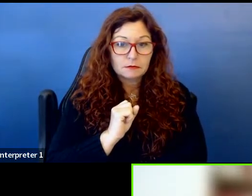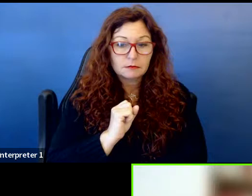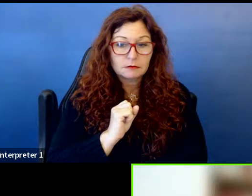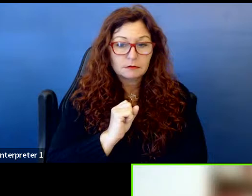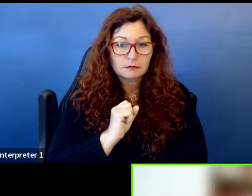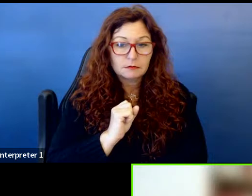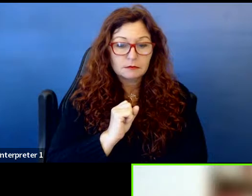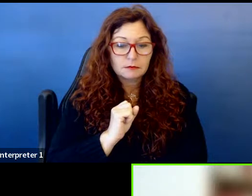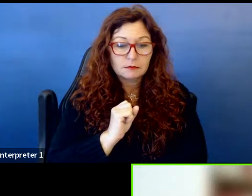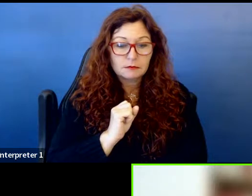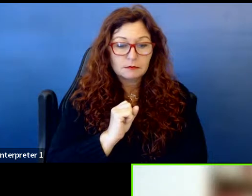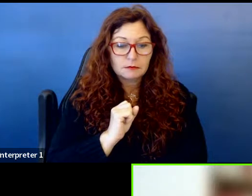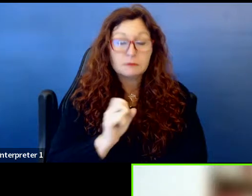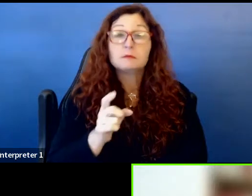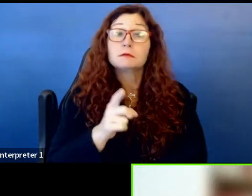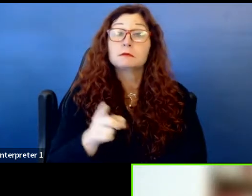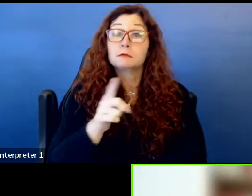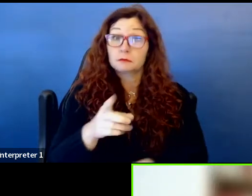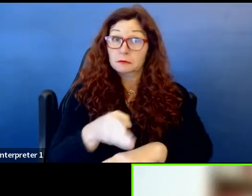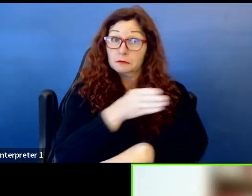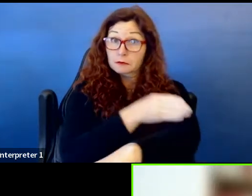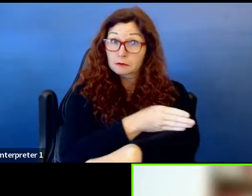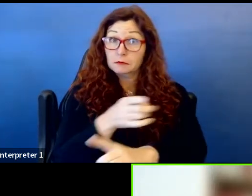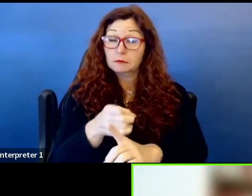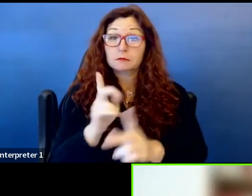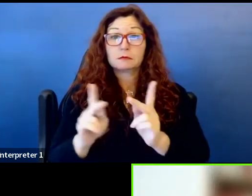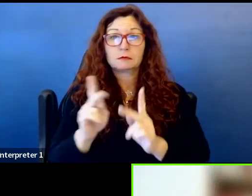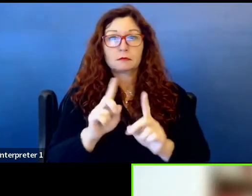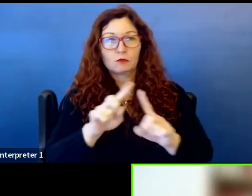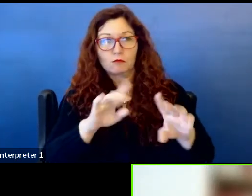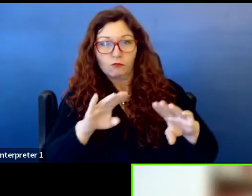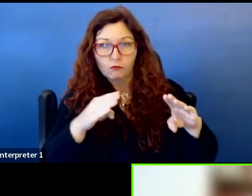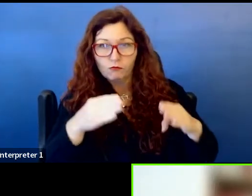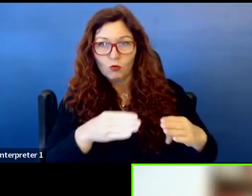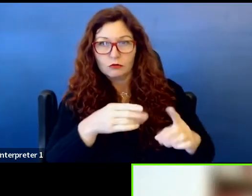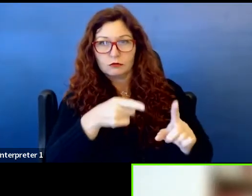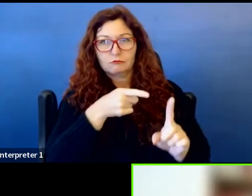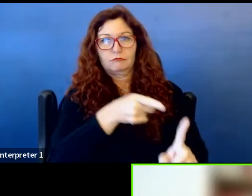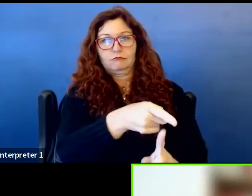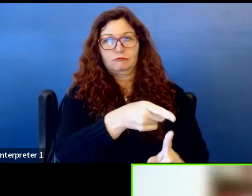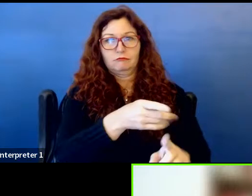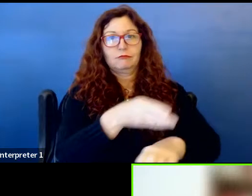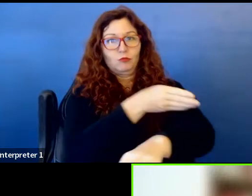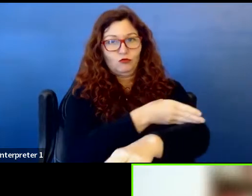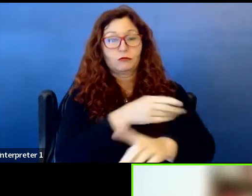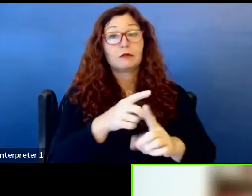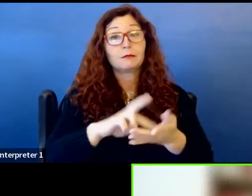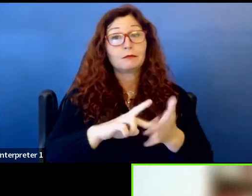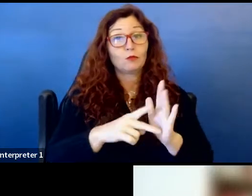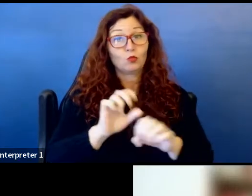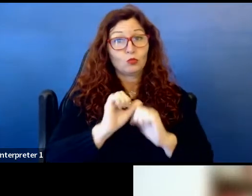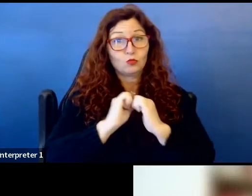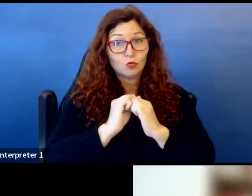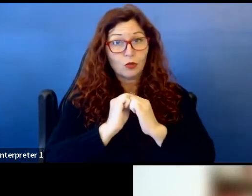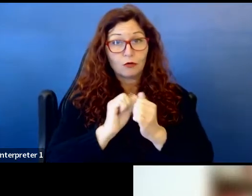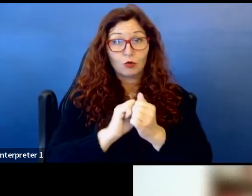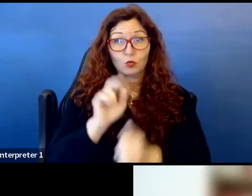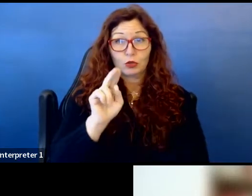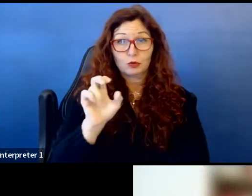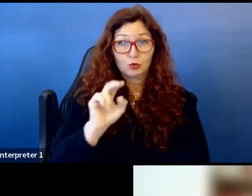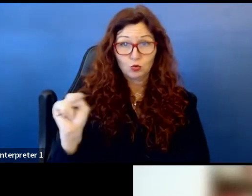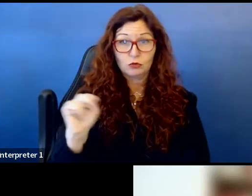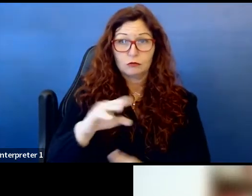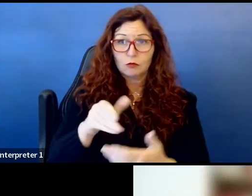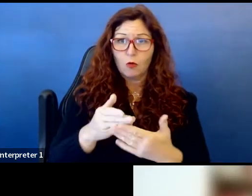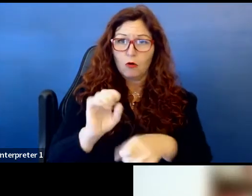often these were successful project labor agreements which have pushed change thank you for sharing